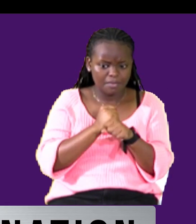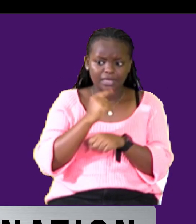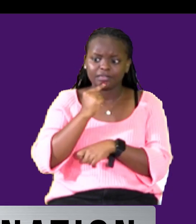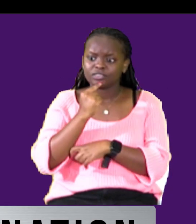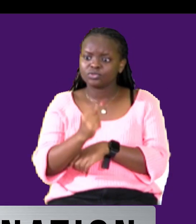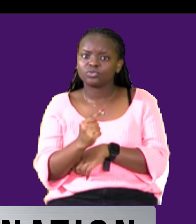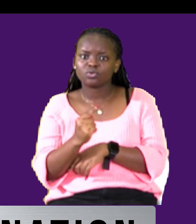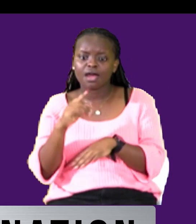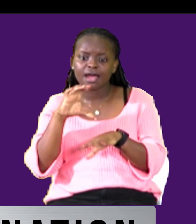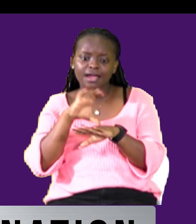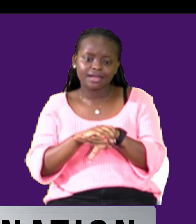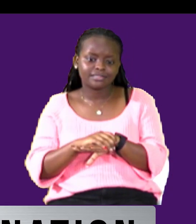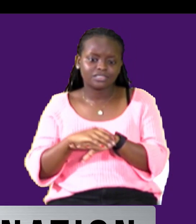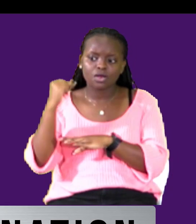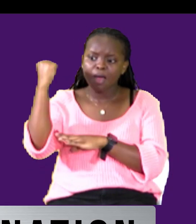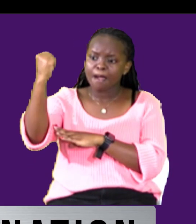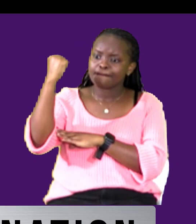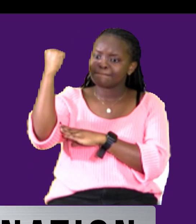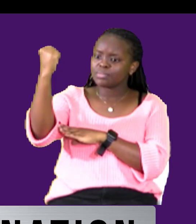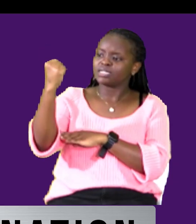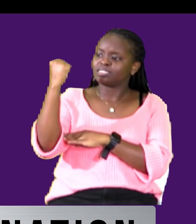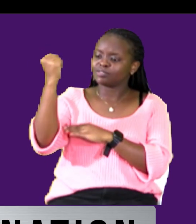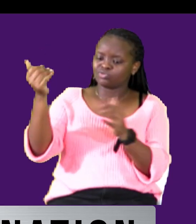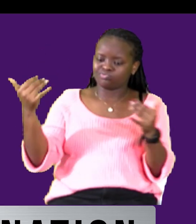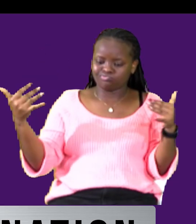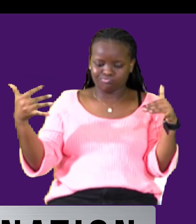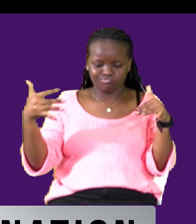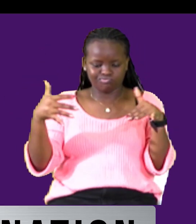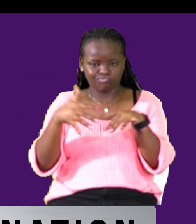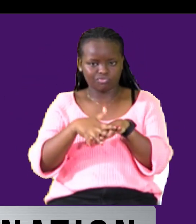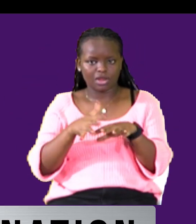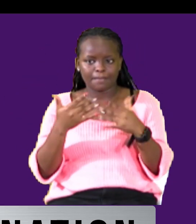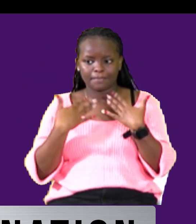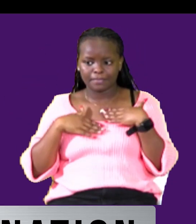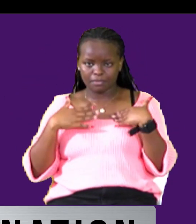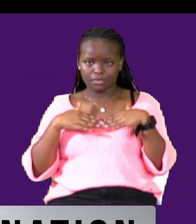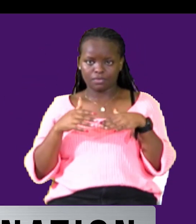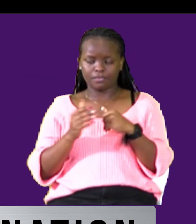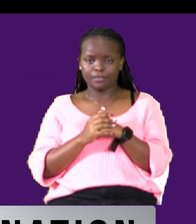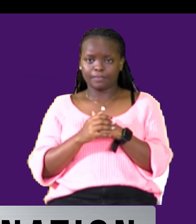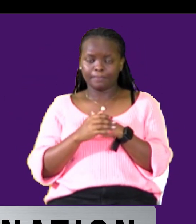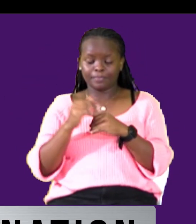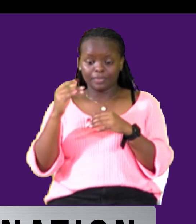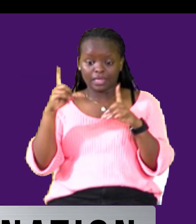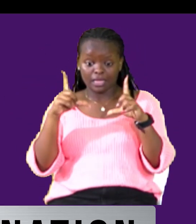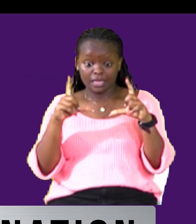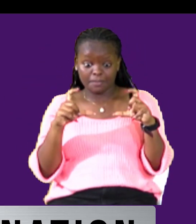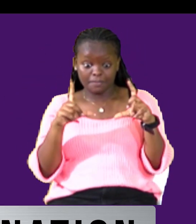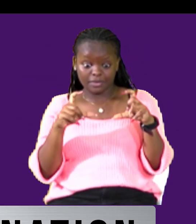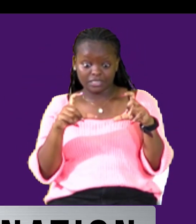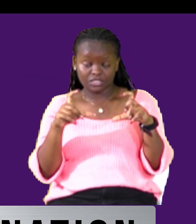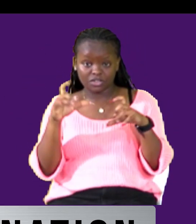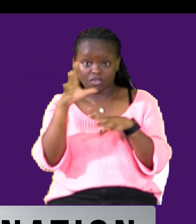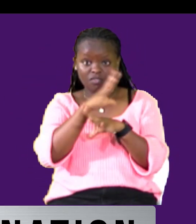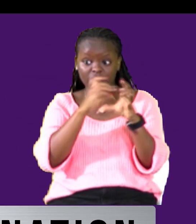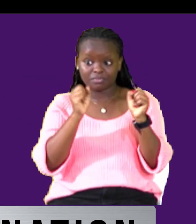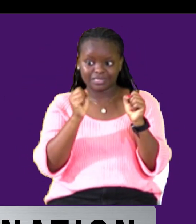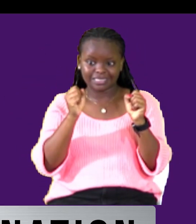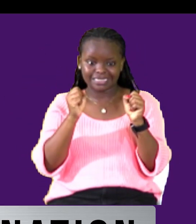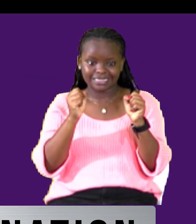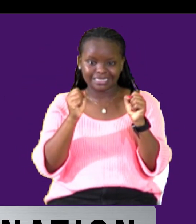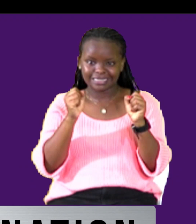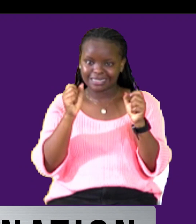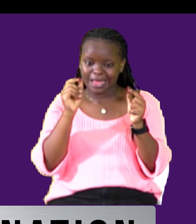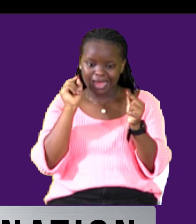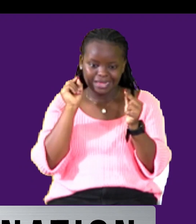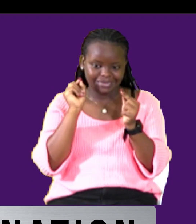he gets his political line. The image of a president was tainted in the central